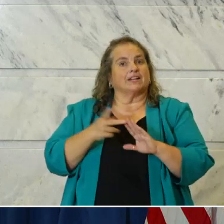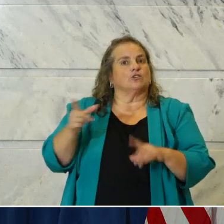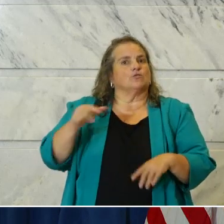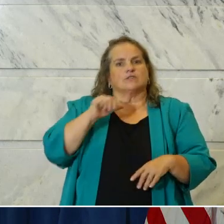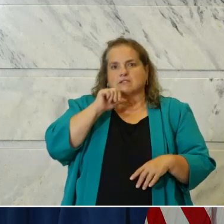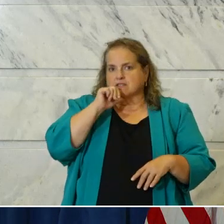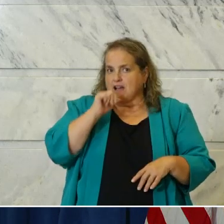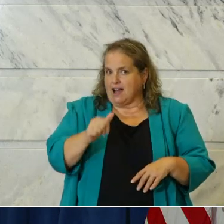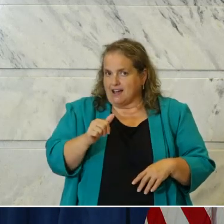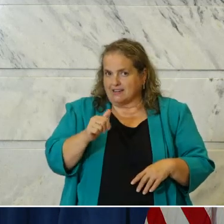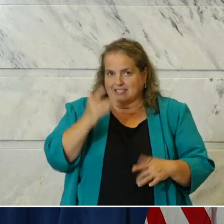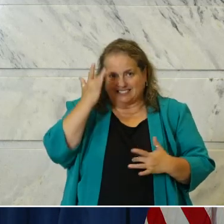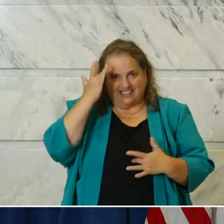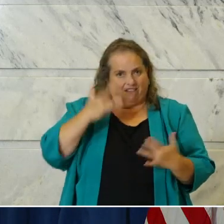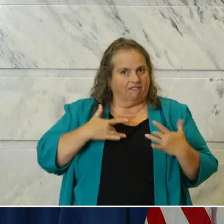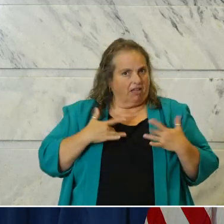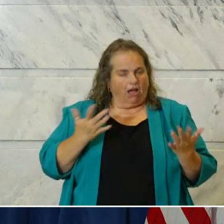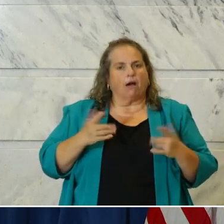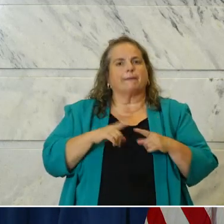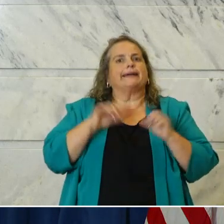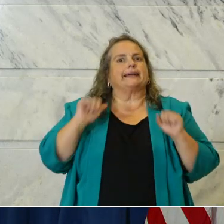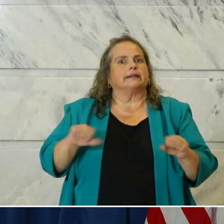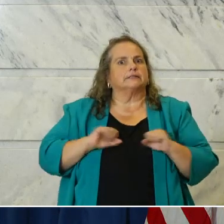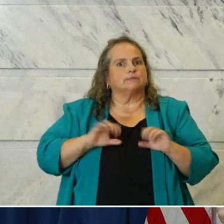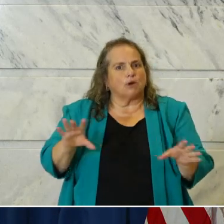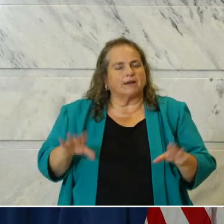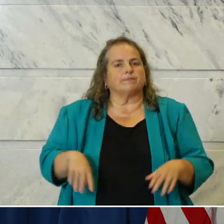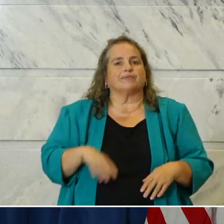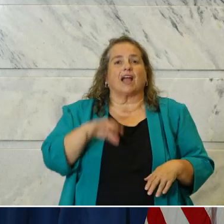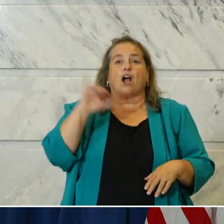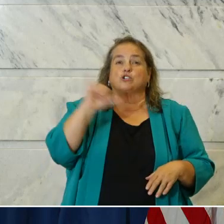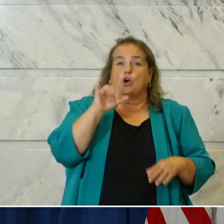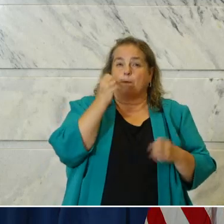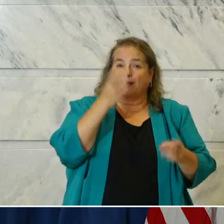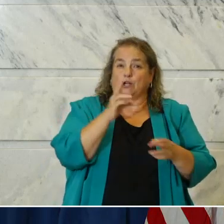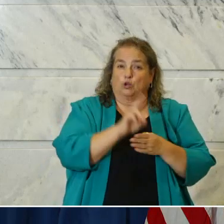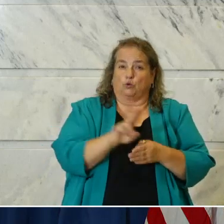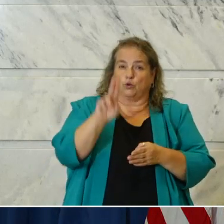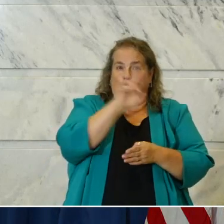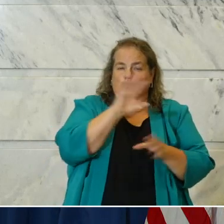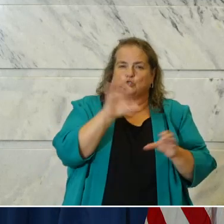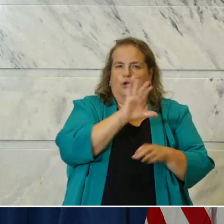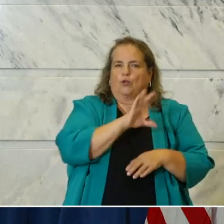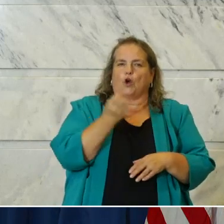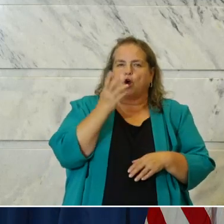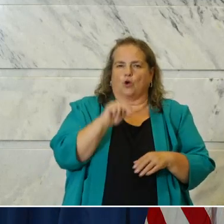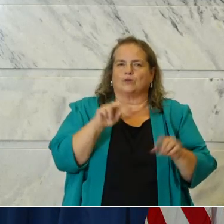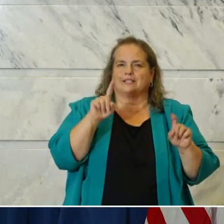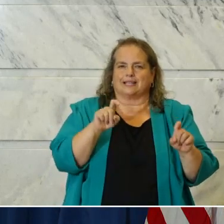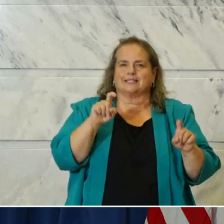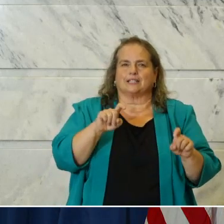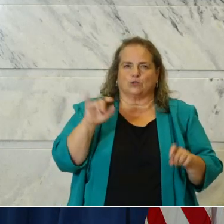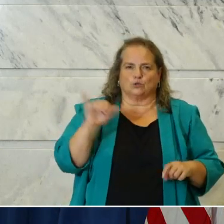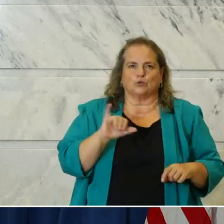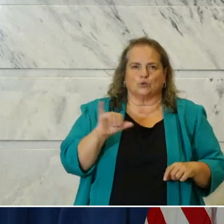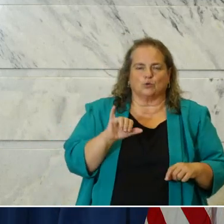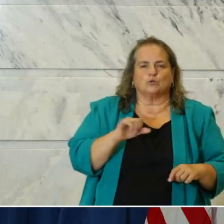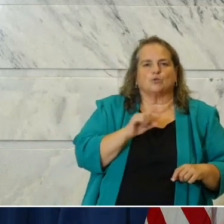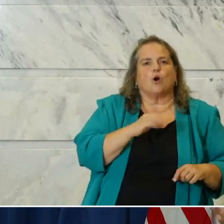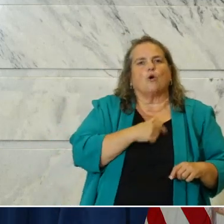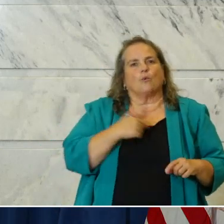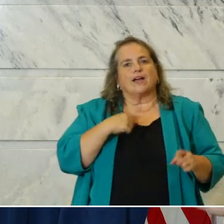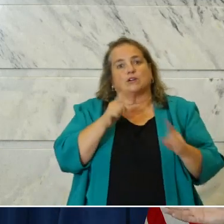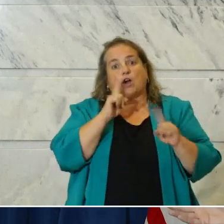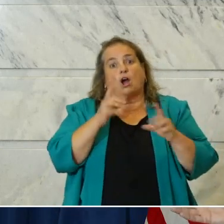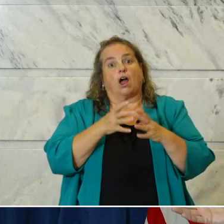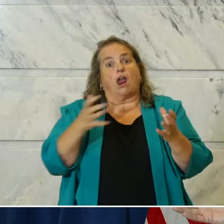lot of it, and other groups that are restarting doing some of their own testing. So we talk a lot, because we're the state, about the state's testing,